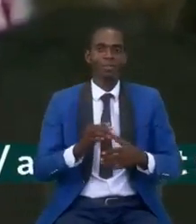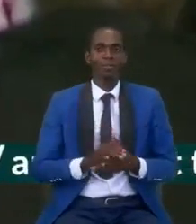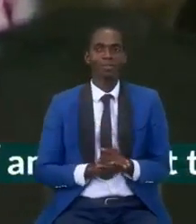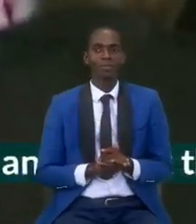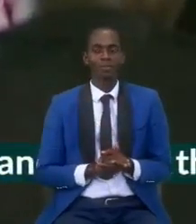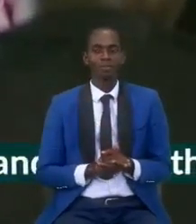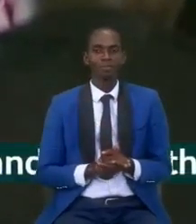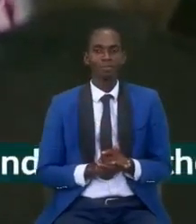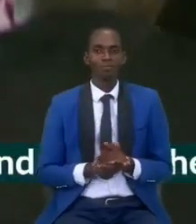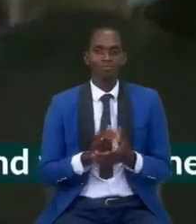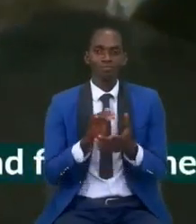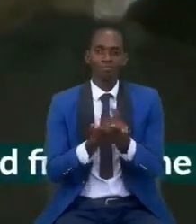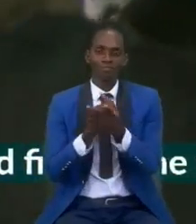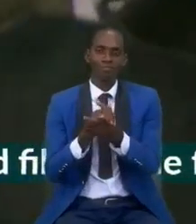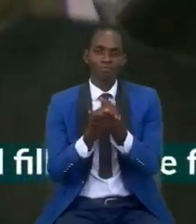welcome into the kingdom of God.